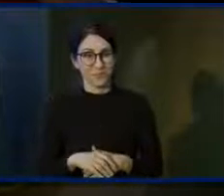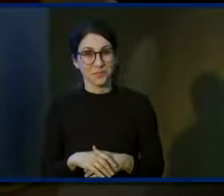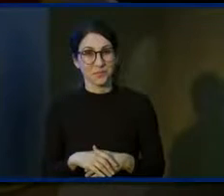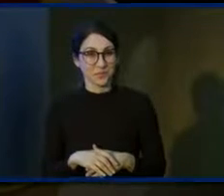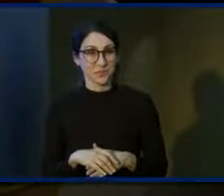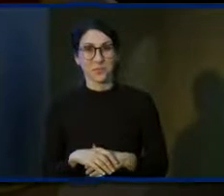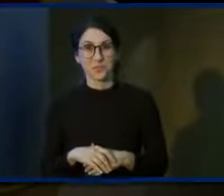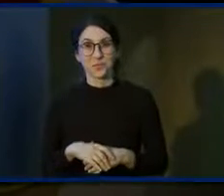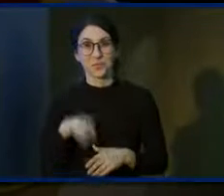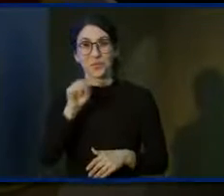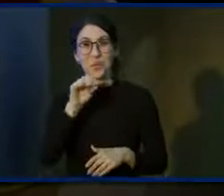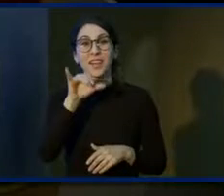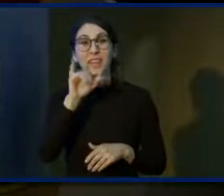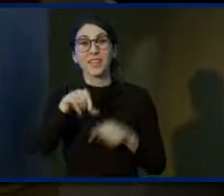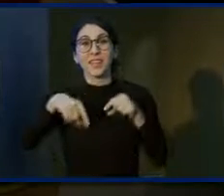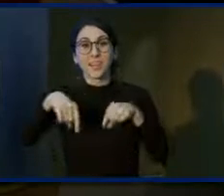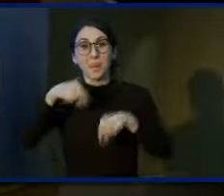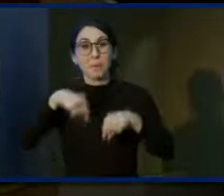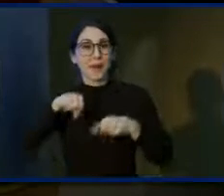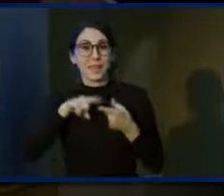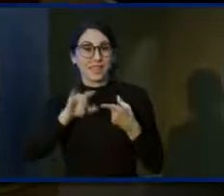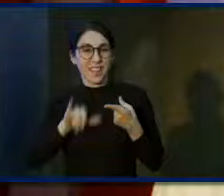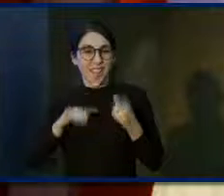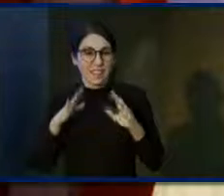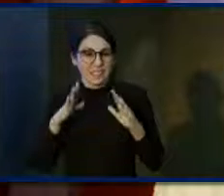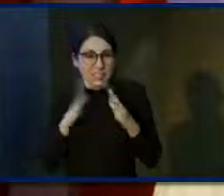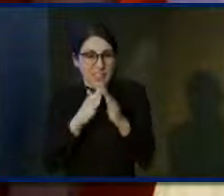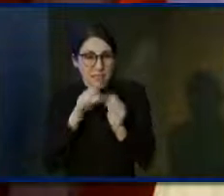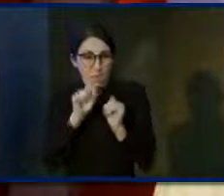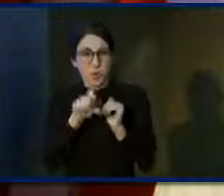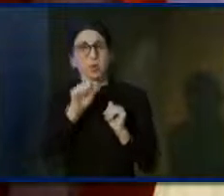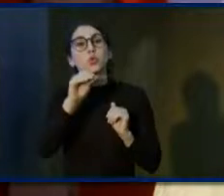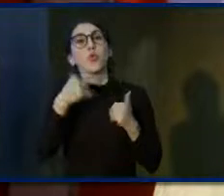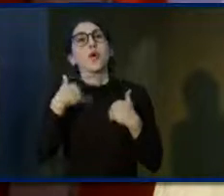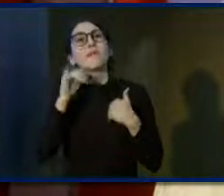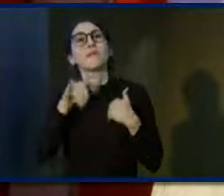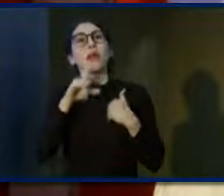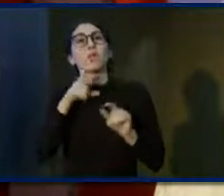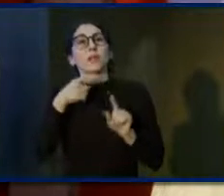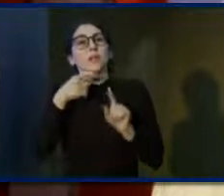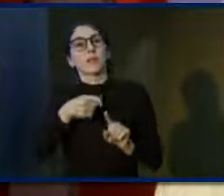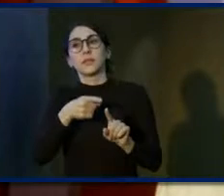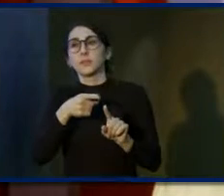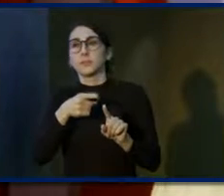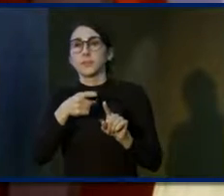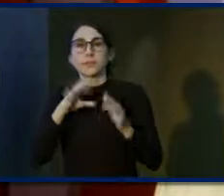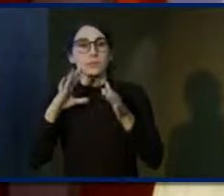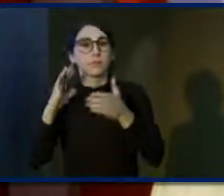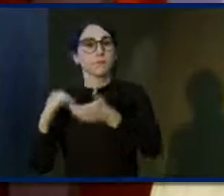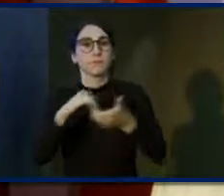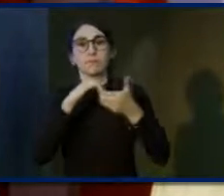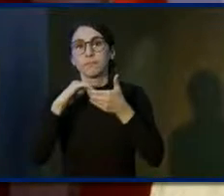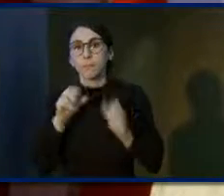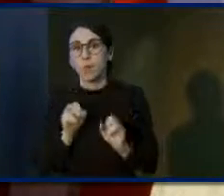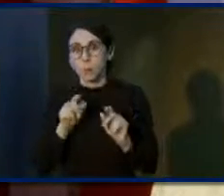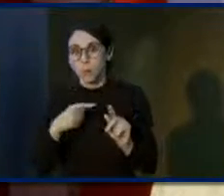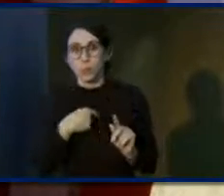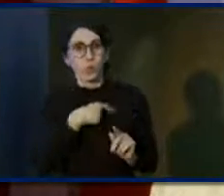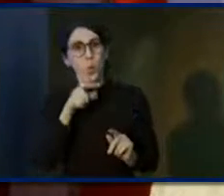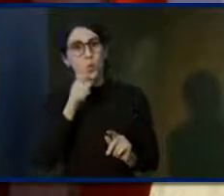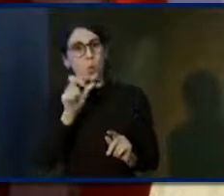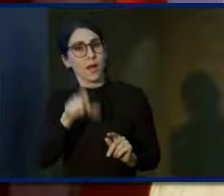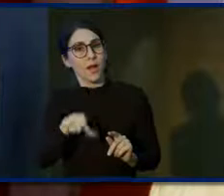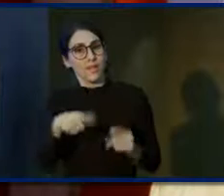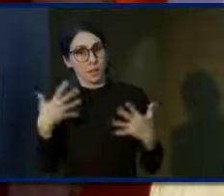anyway, which gets back to the city thing. But there is that sort of fundamental coalition opportunity that we don't have to be fearful